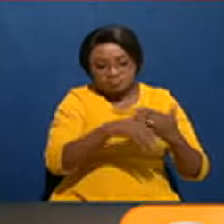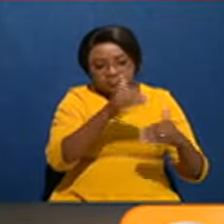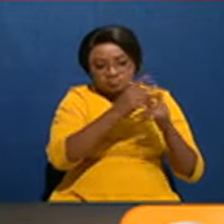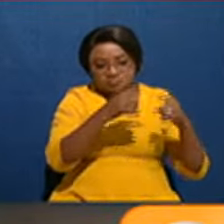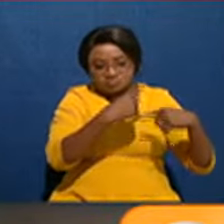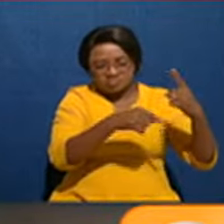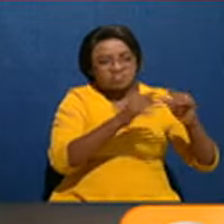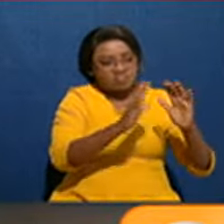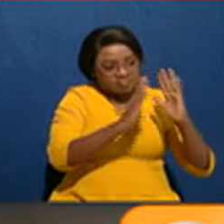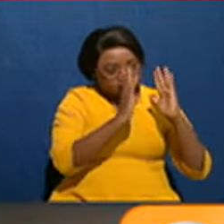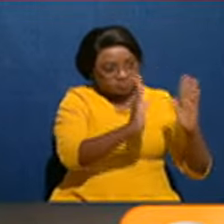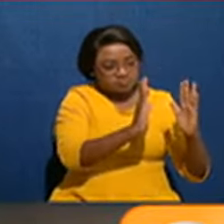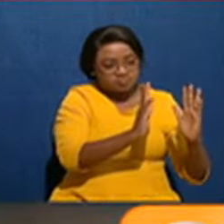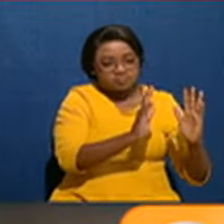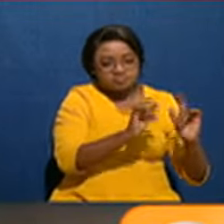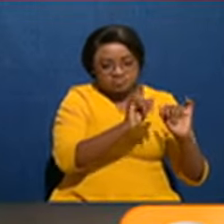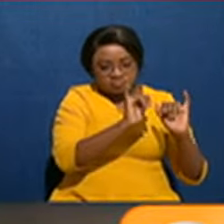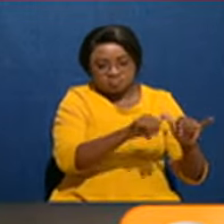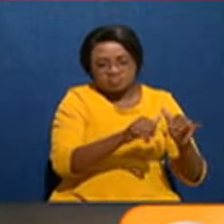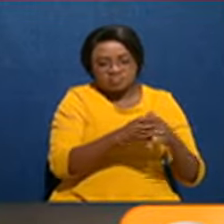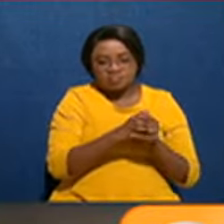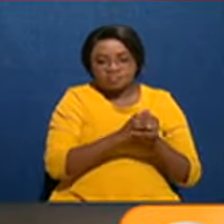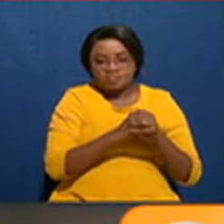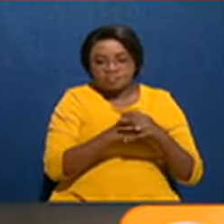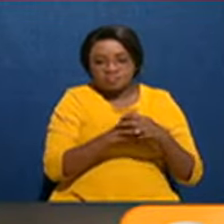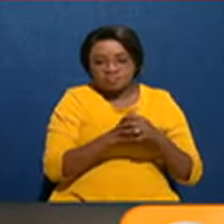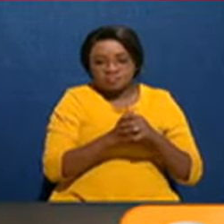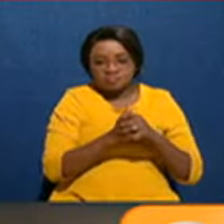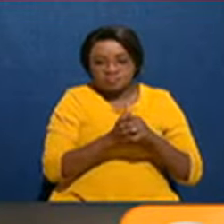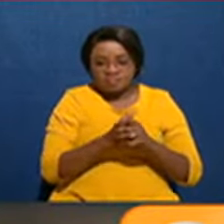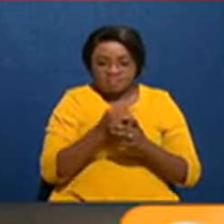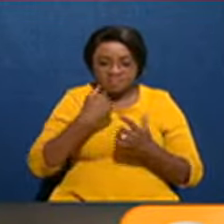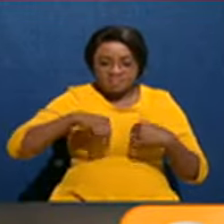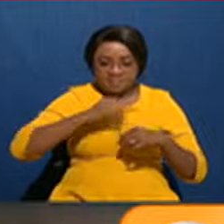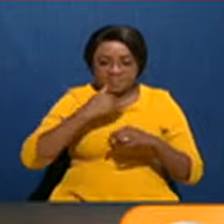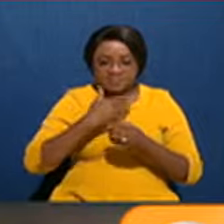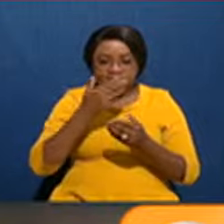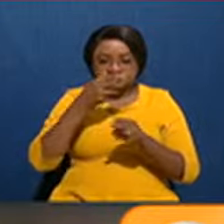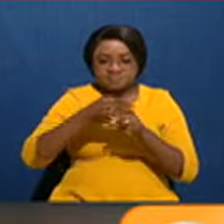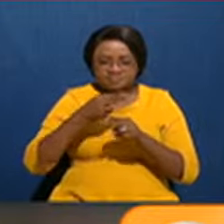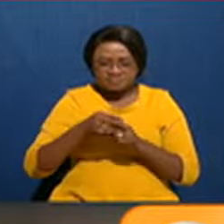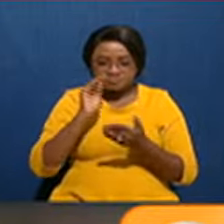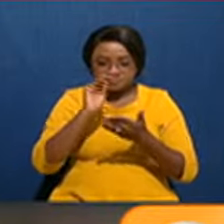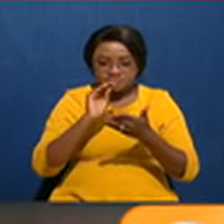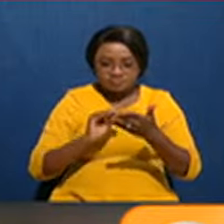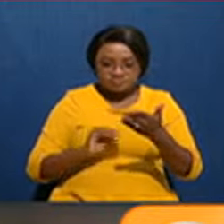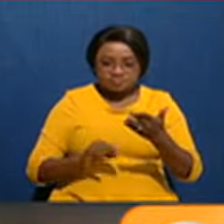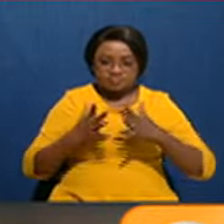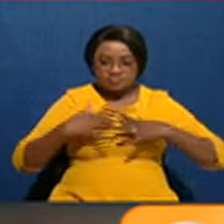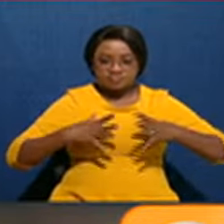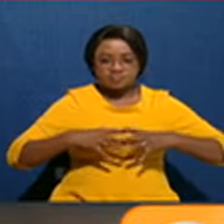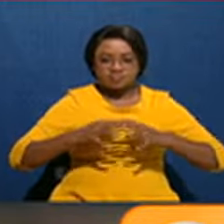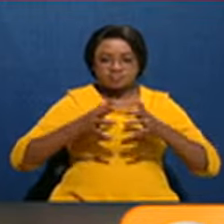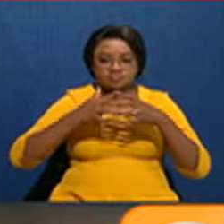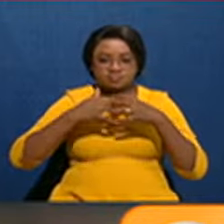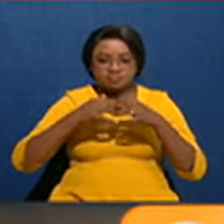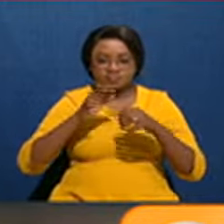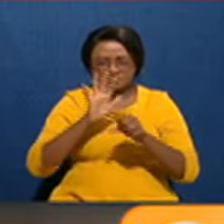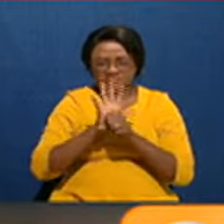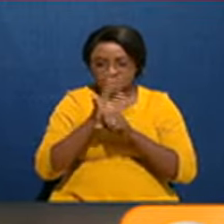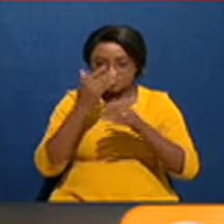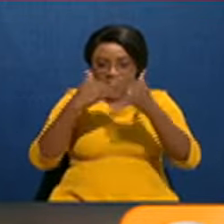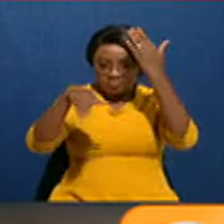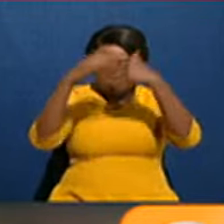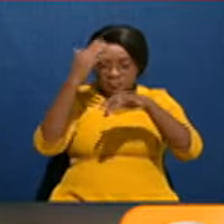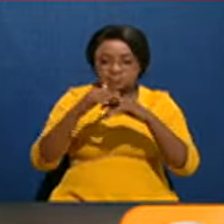will stand sound. Mm. And from IEK, from where I stand, we have a register of qualified engineers who are available to support the public with their needs. We have very many qualified